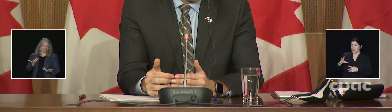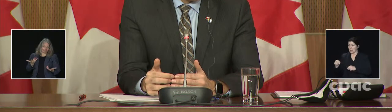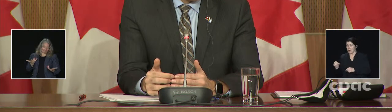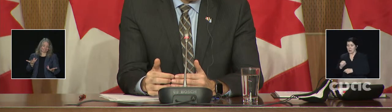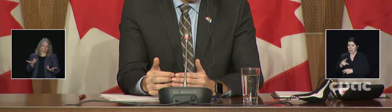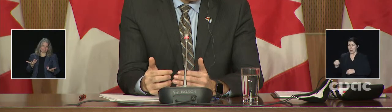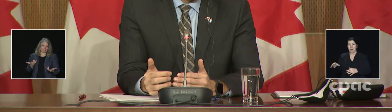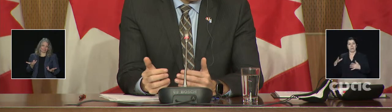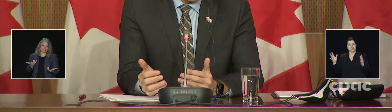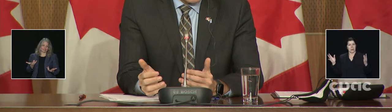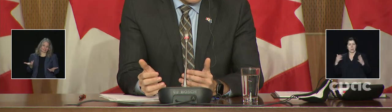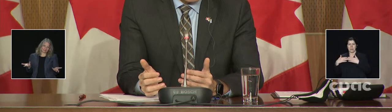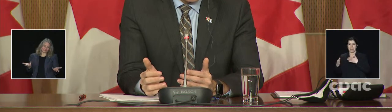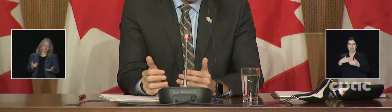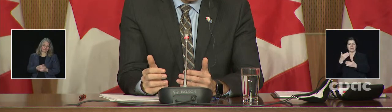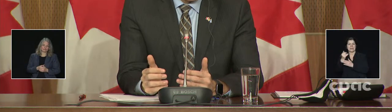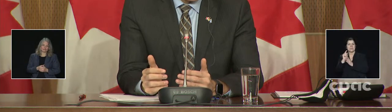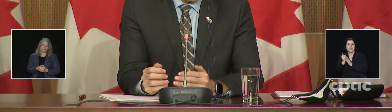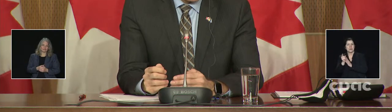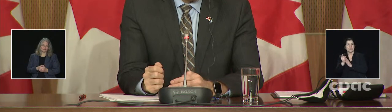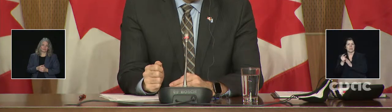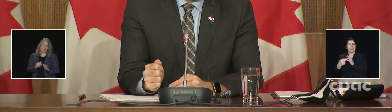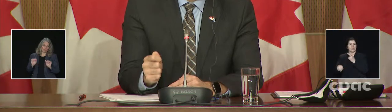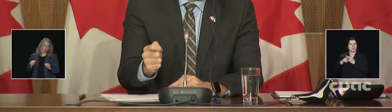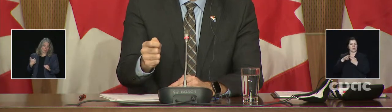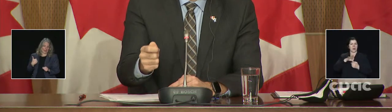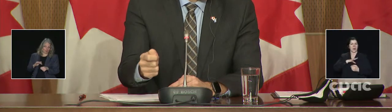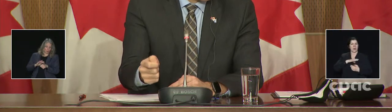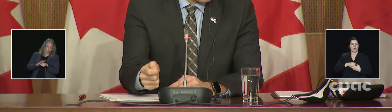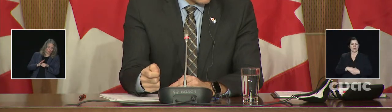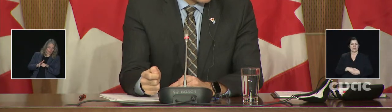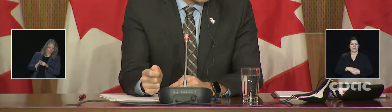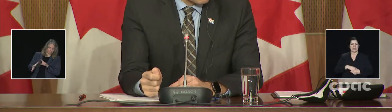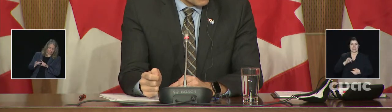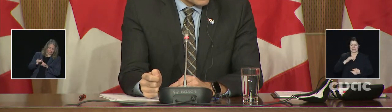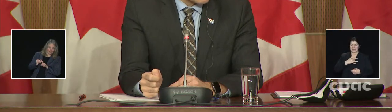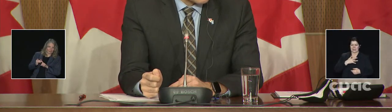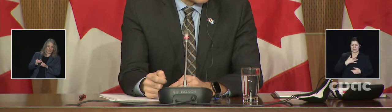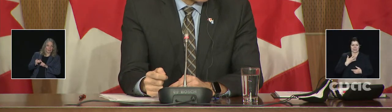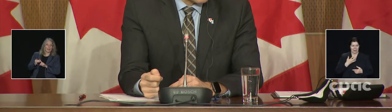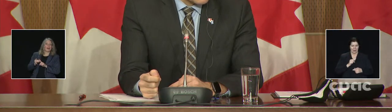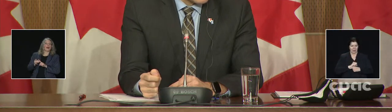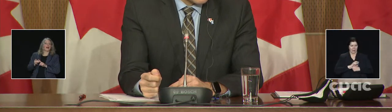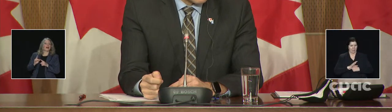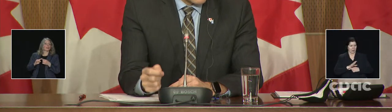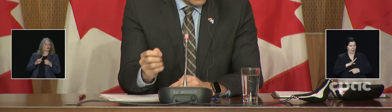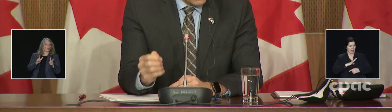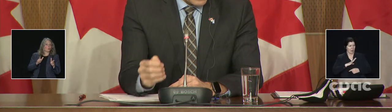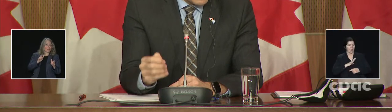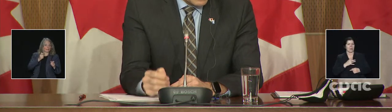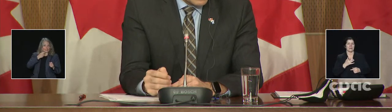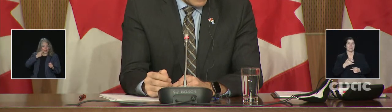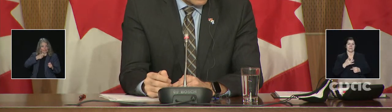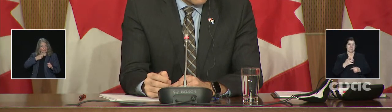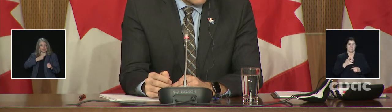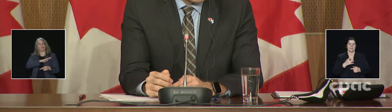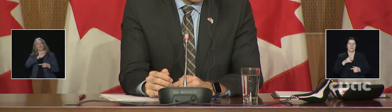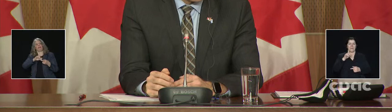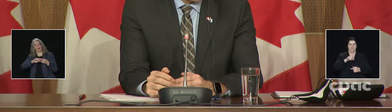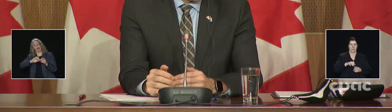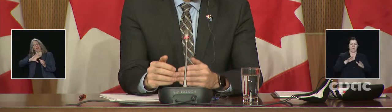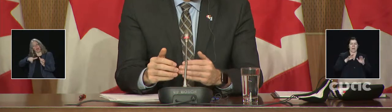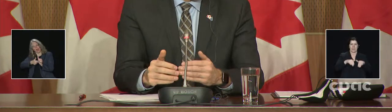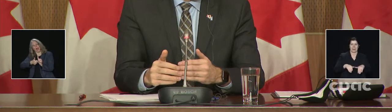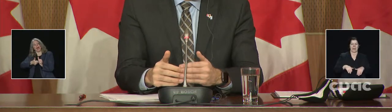be contaminated with COVID-19, you need to take what is called a molecular or PCR test to validate that.